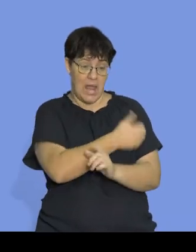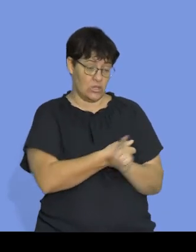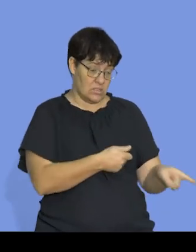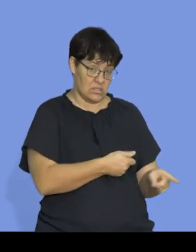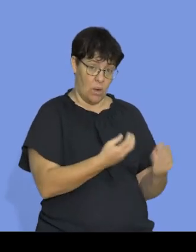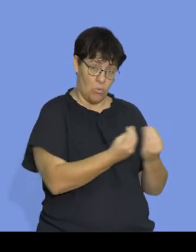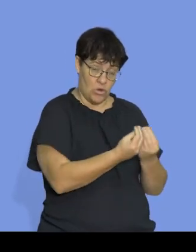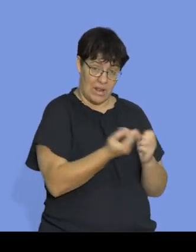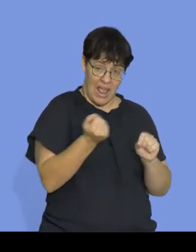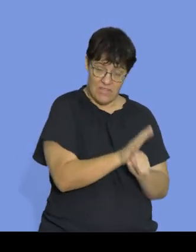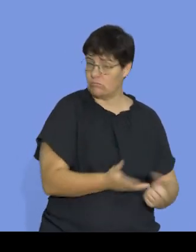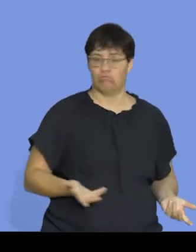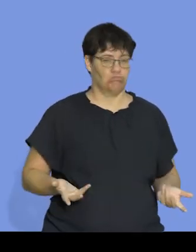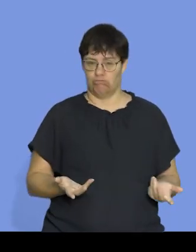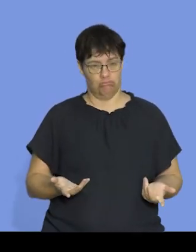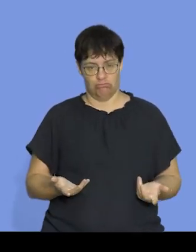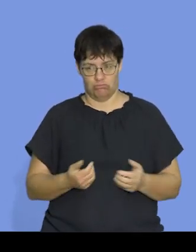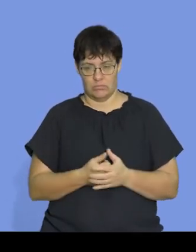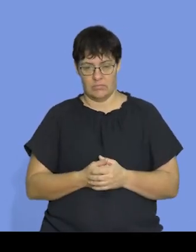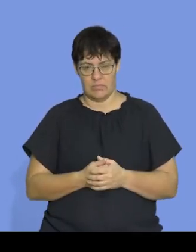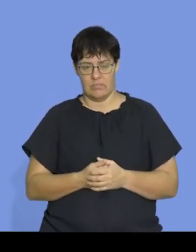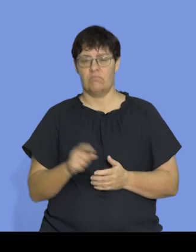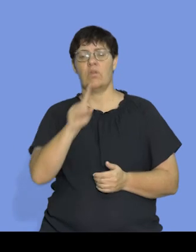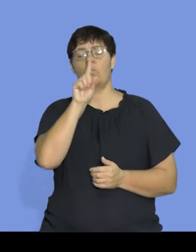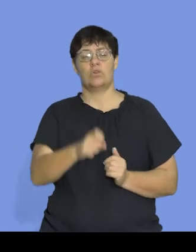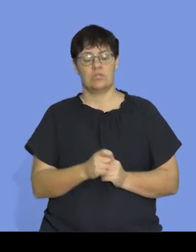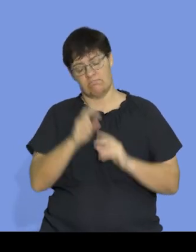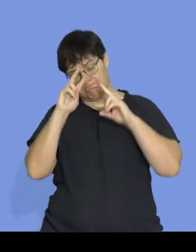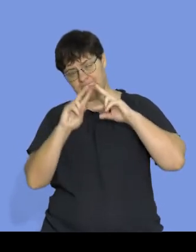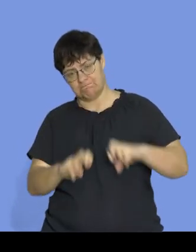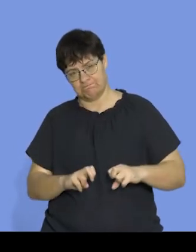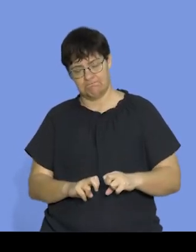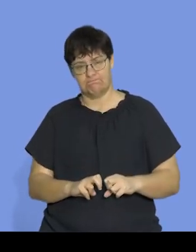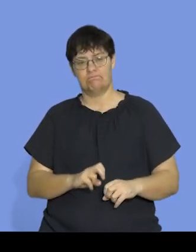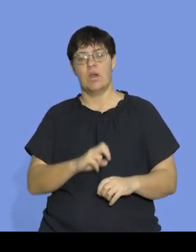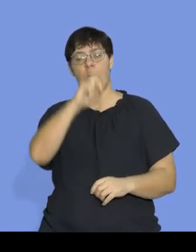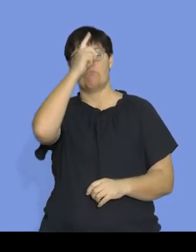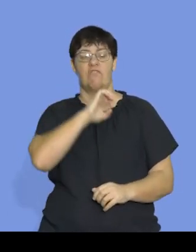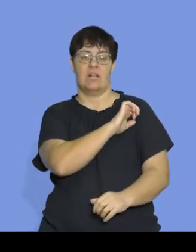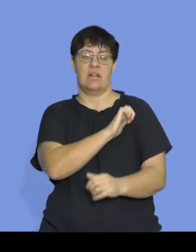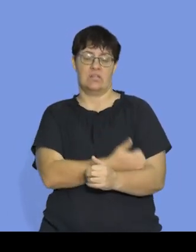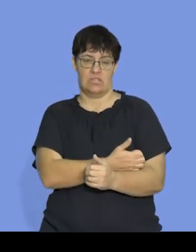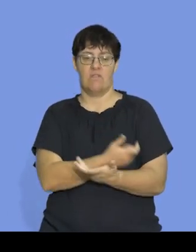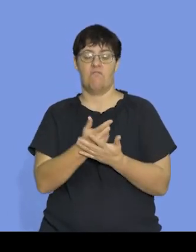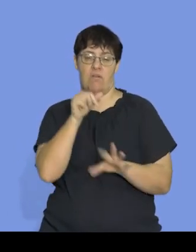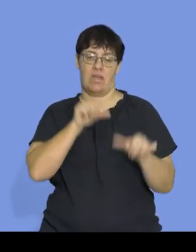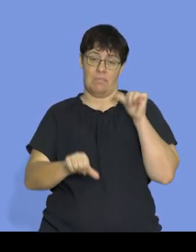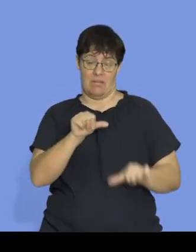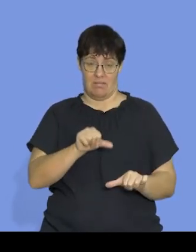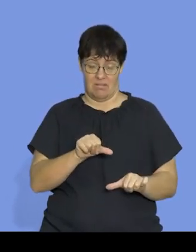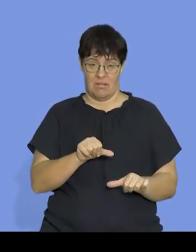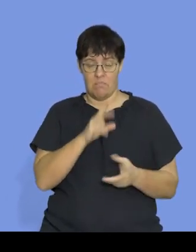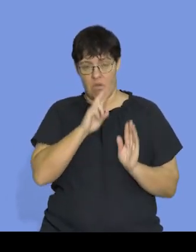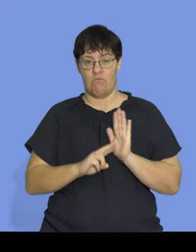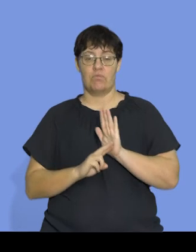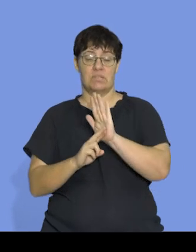right? Okay, now here is a question. We want to examine an energy profile for a chemical reaction that is